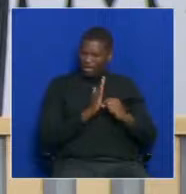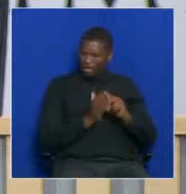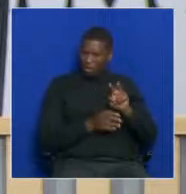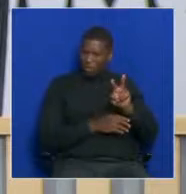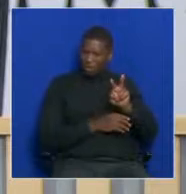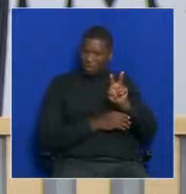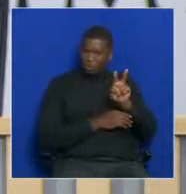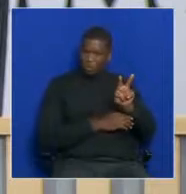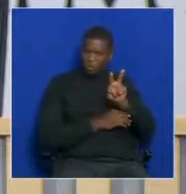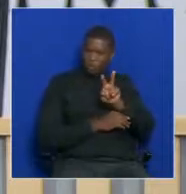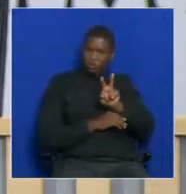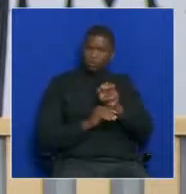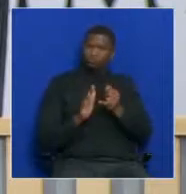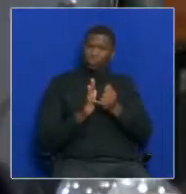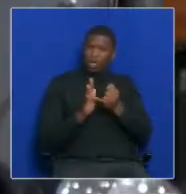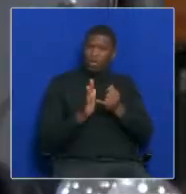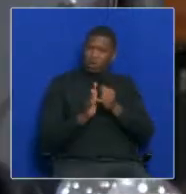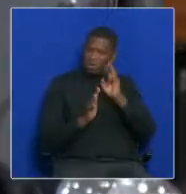if I'm not mistaken.